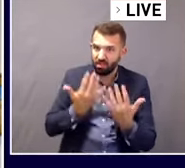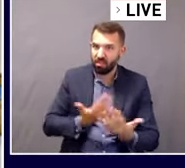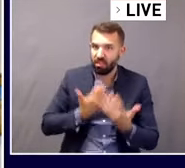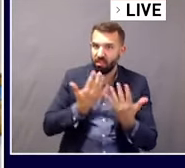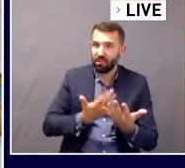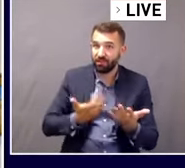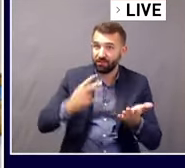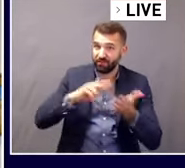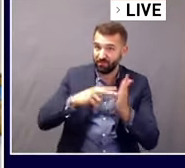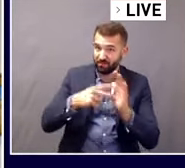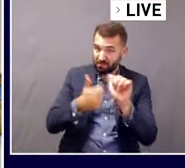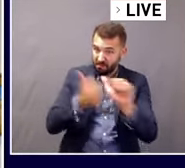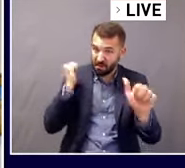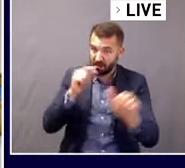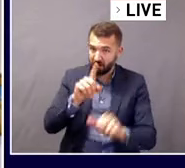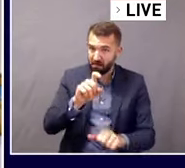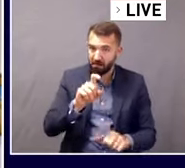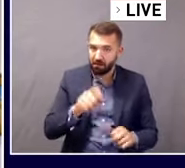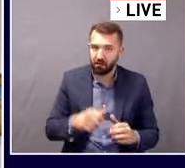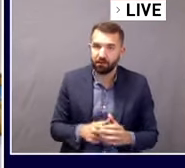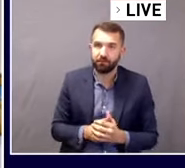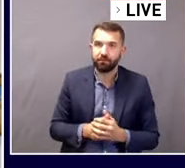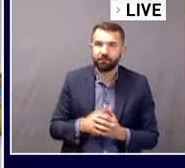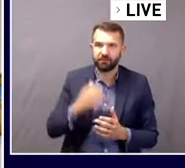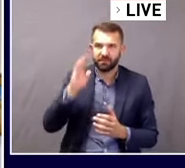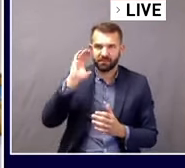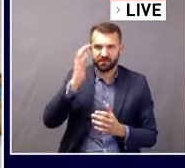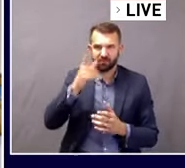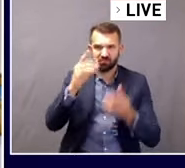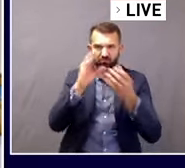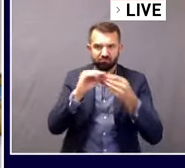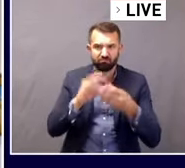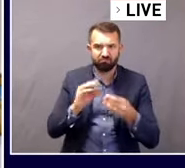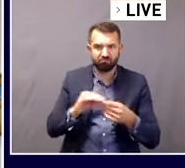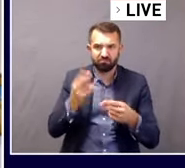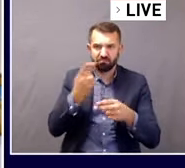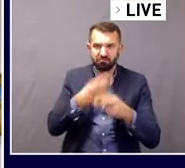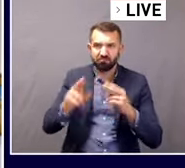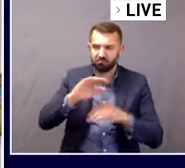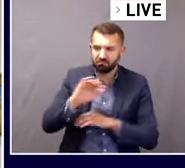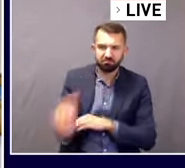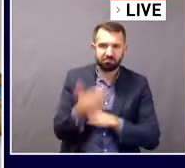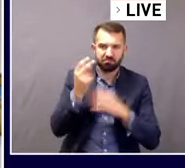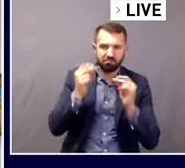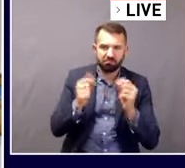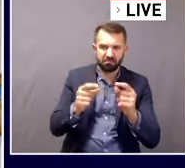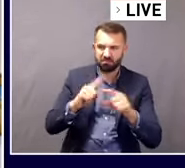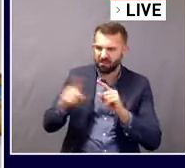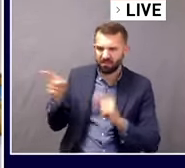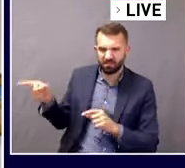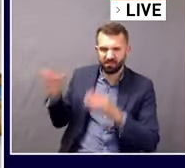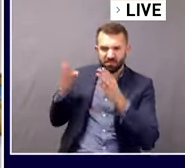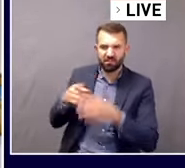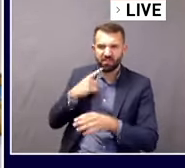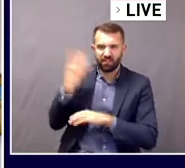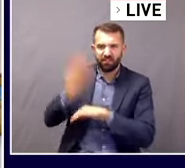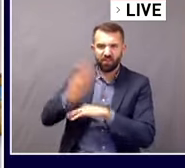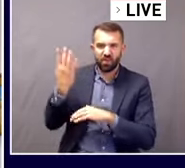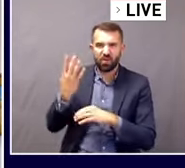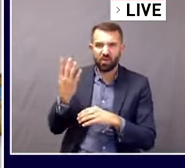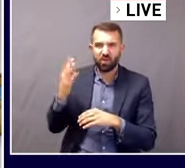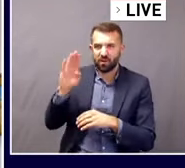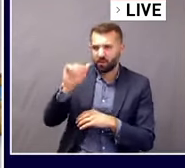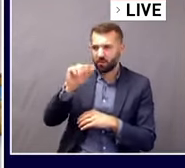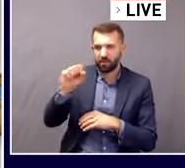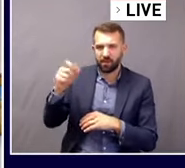on now? This is a lot slower than what we've been told people could expect. Yep. Amy, I'd have to check on that individual's